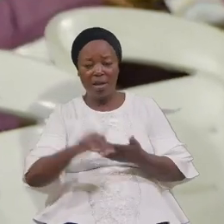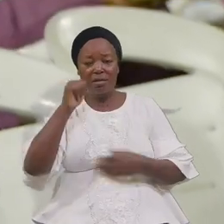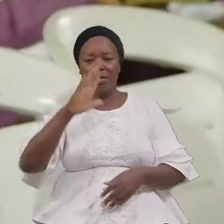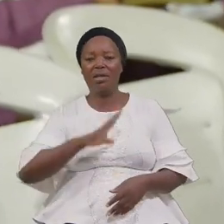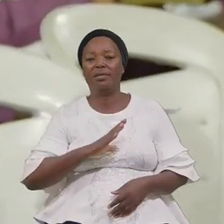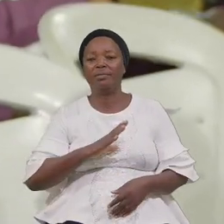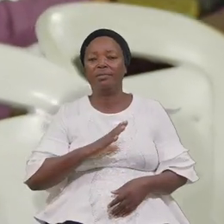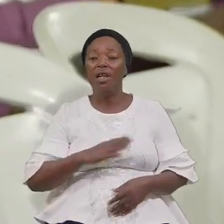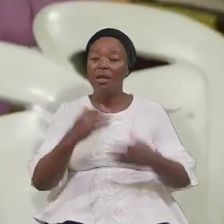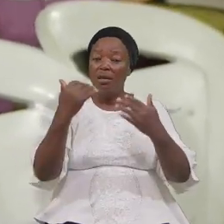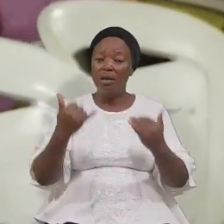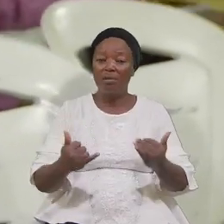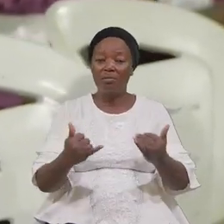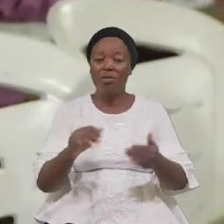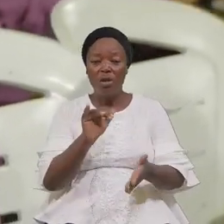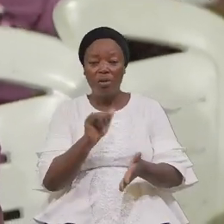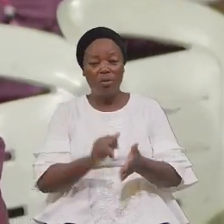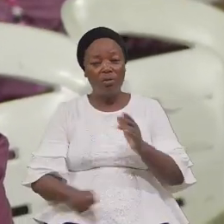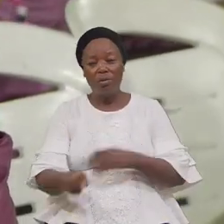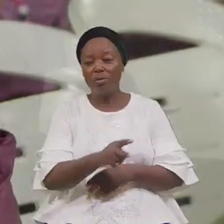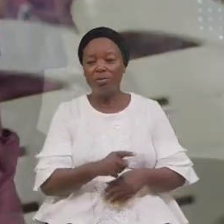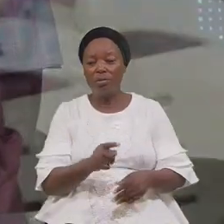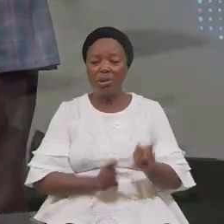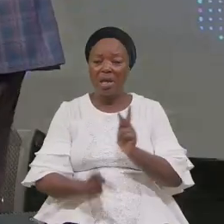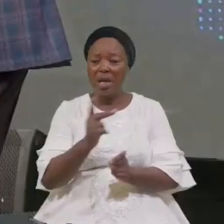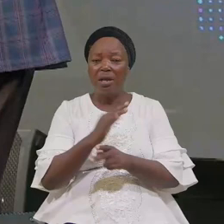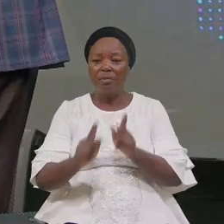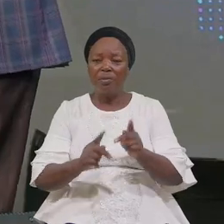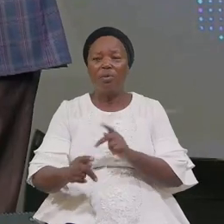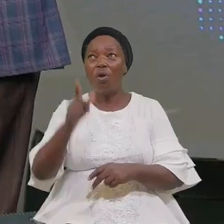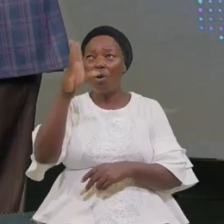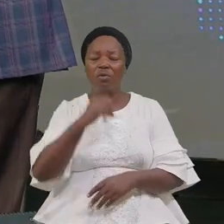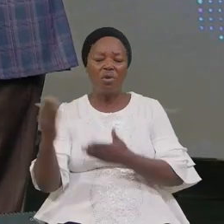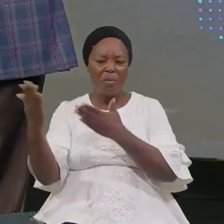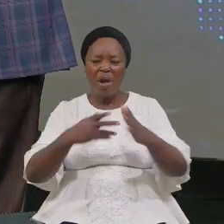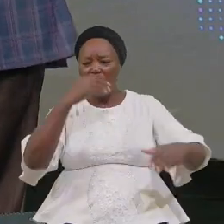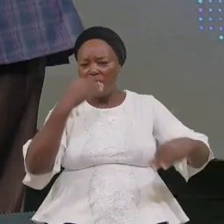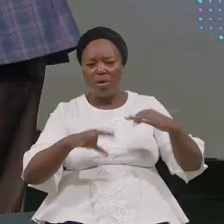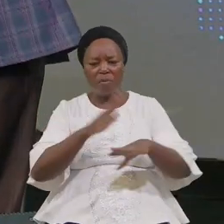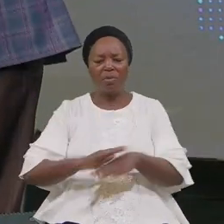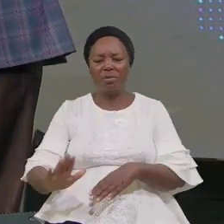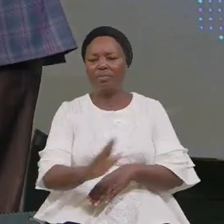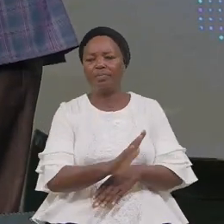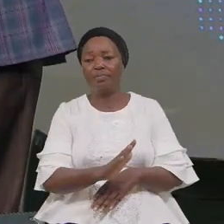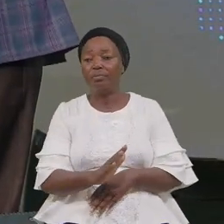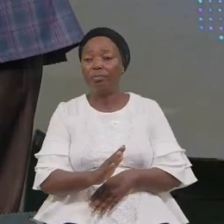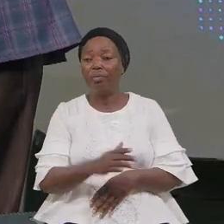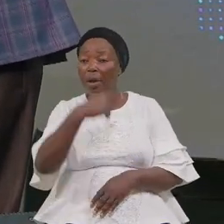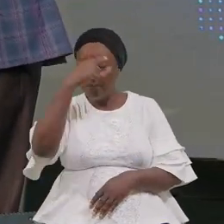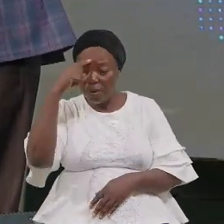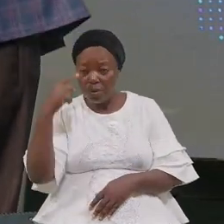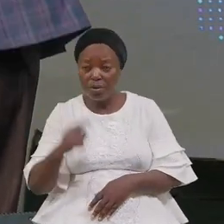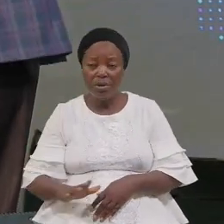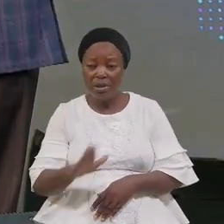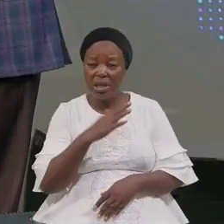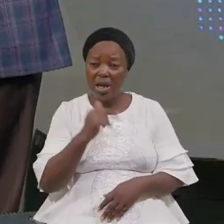such people, God will bring judgment upon them, because they are accusing